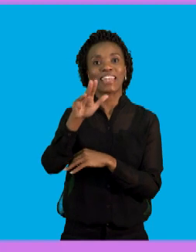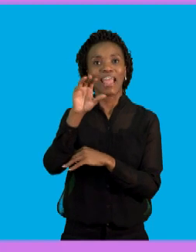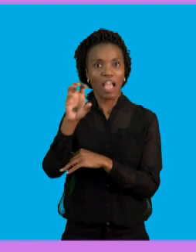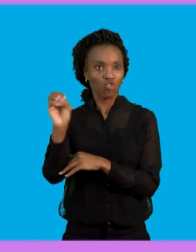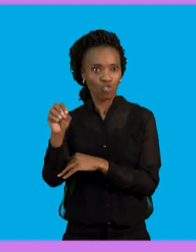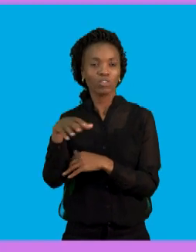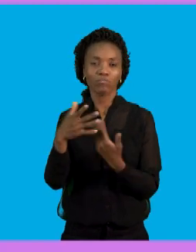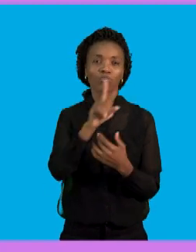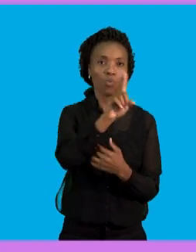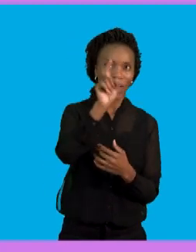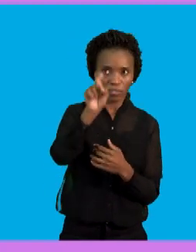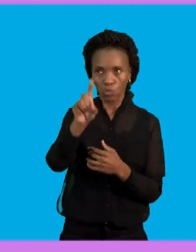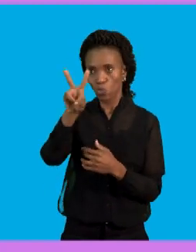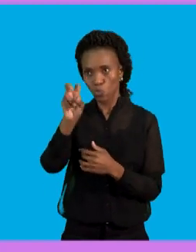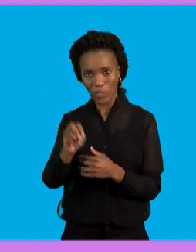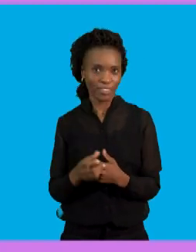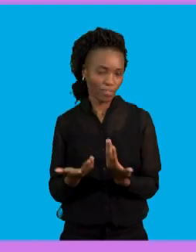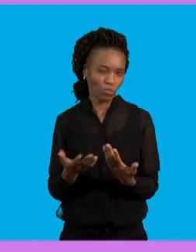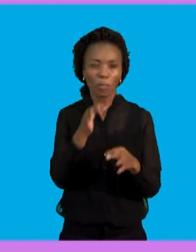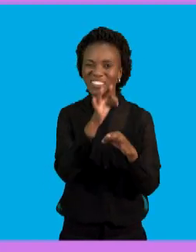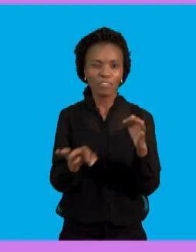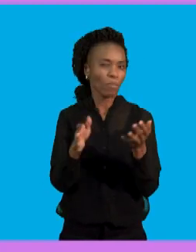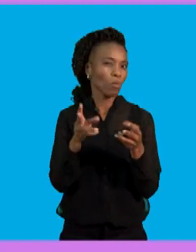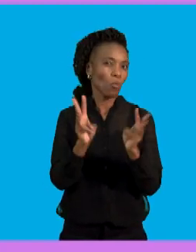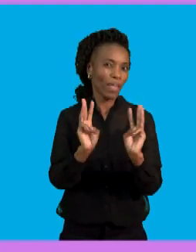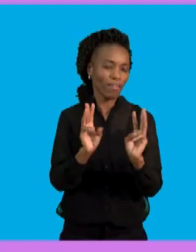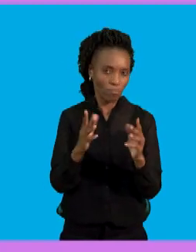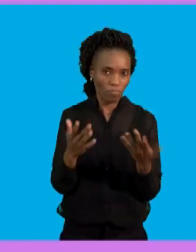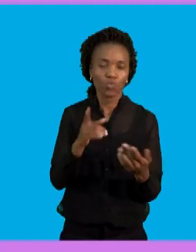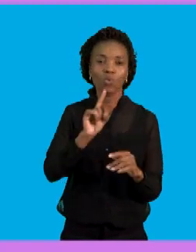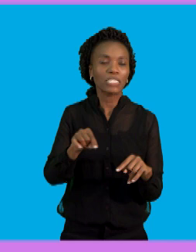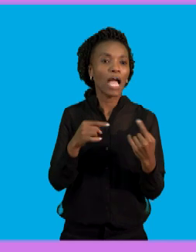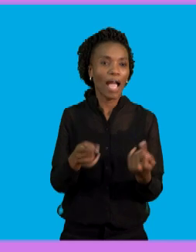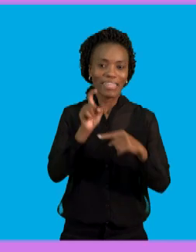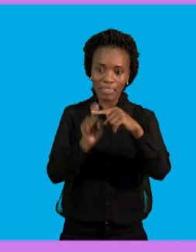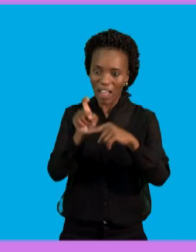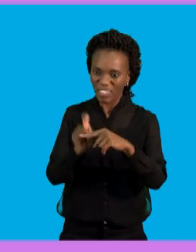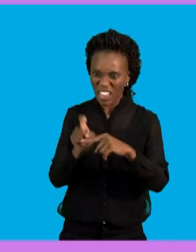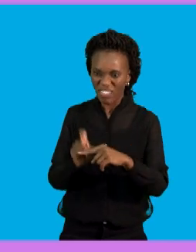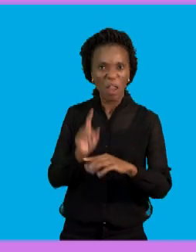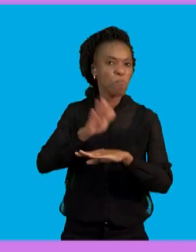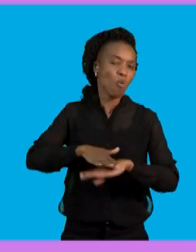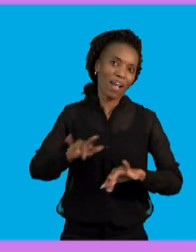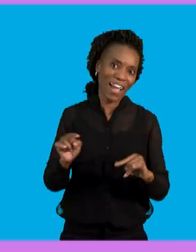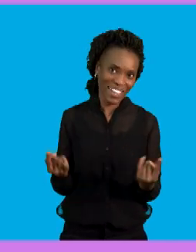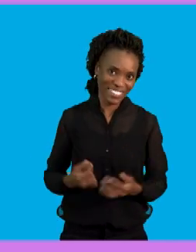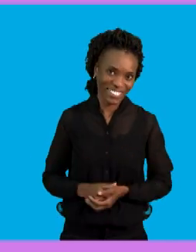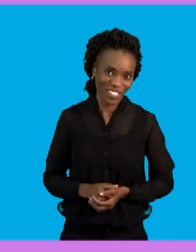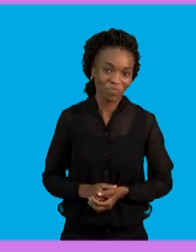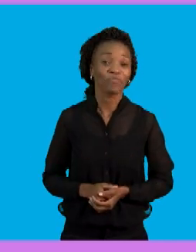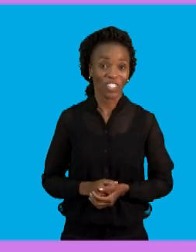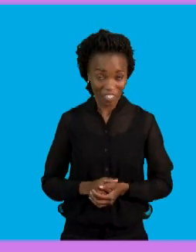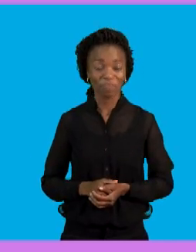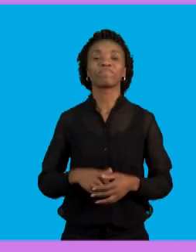to 20. So this is a simplified form because you know you can no longer simplify these values.